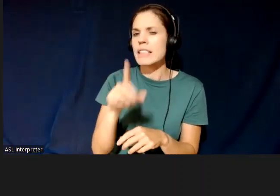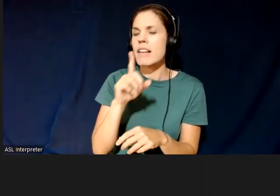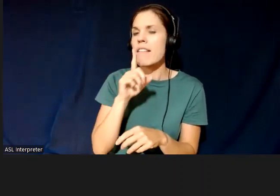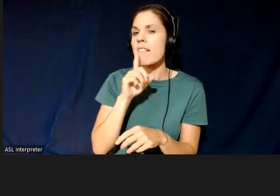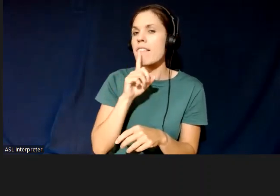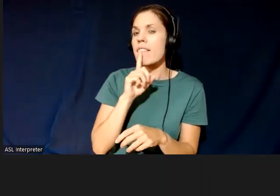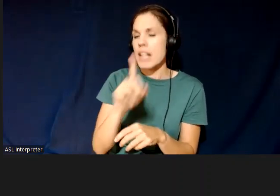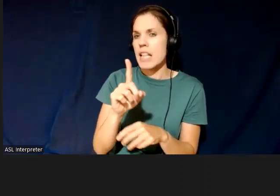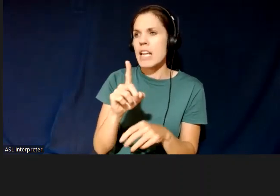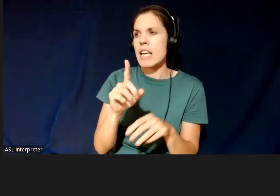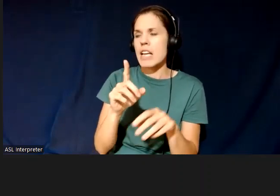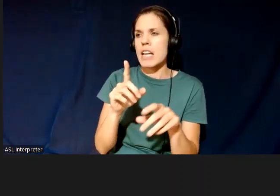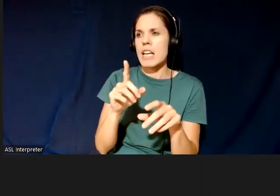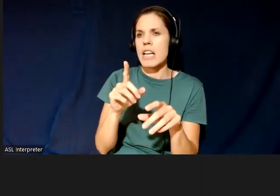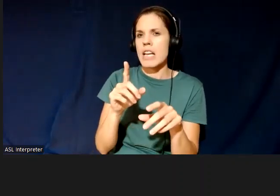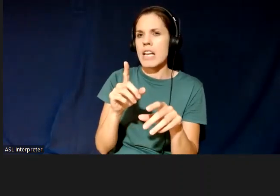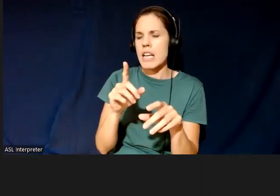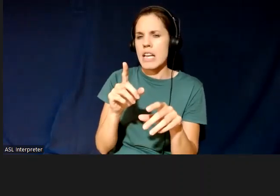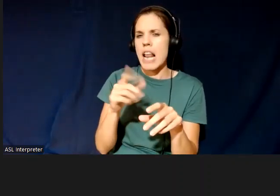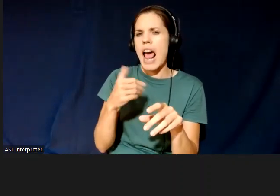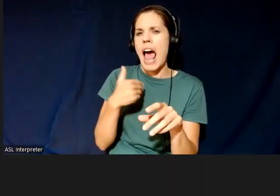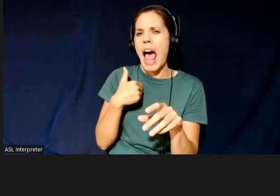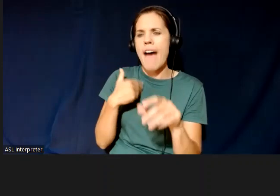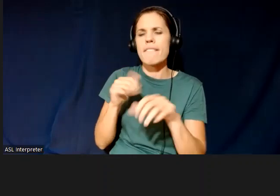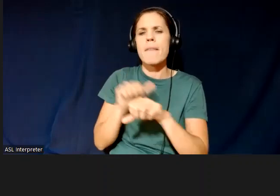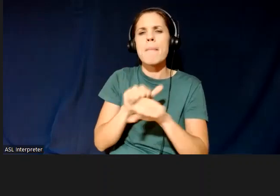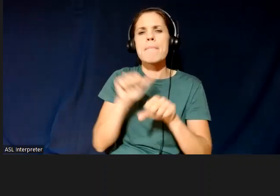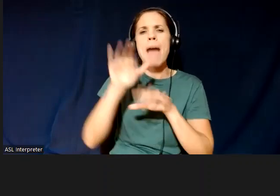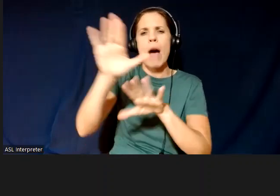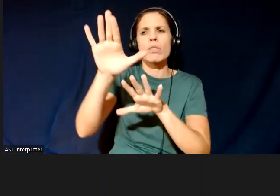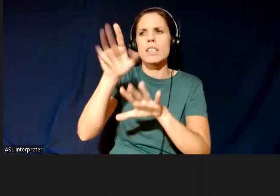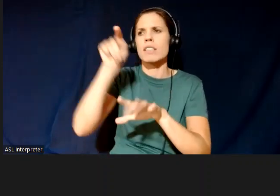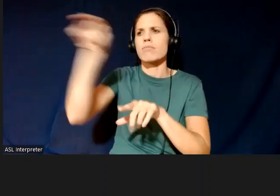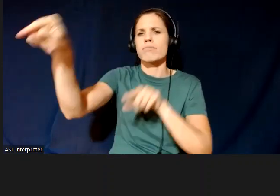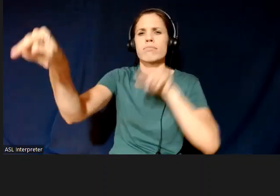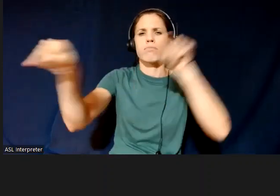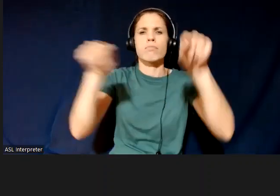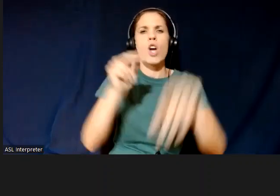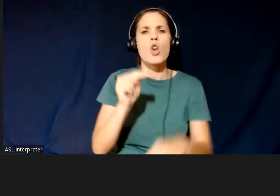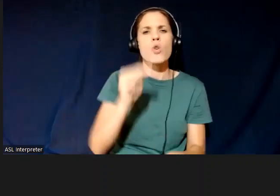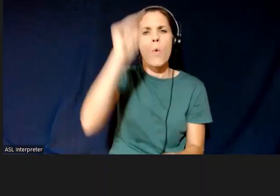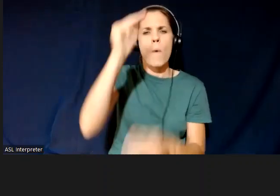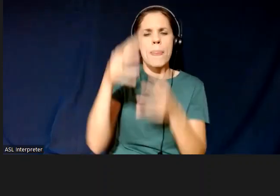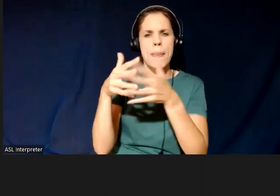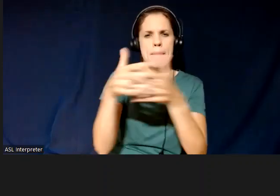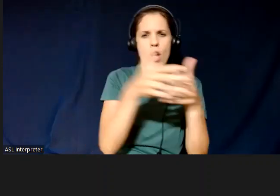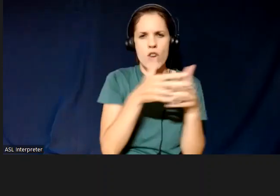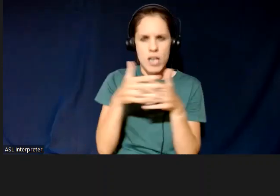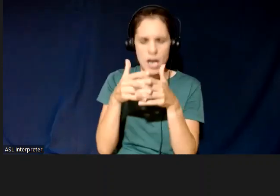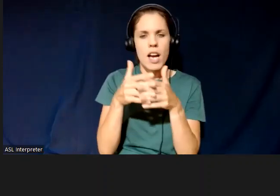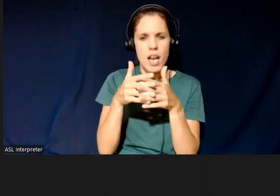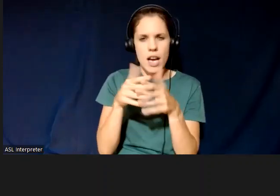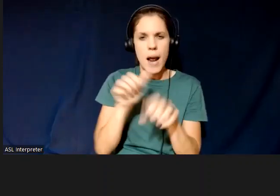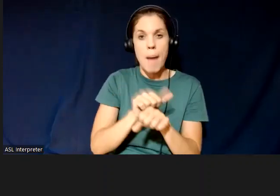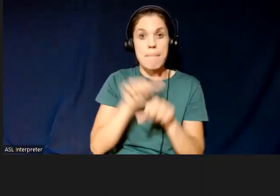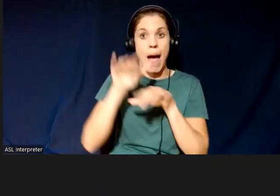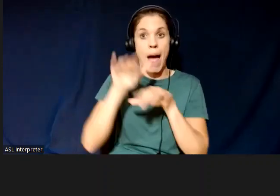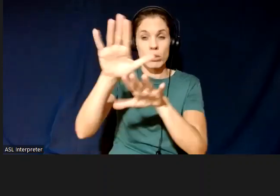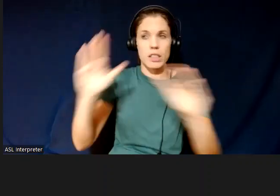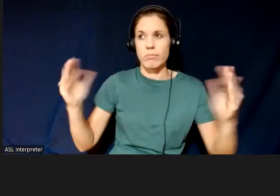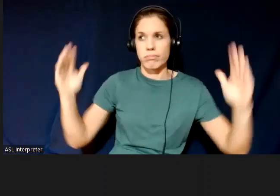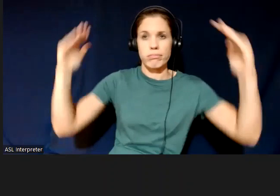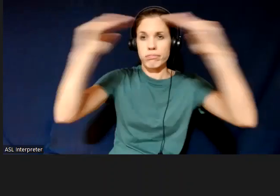exists in sort of these isolated mountain ranges across North America. And so we did an adaptive capacity